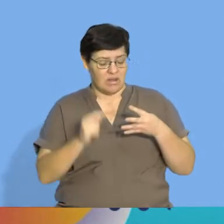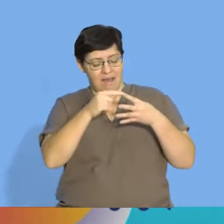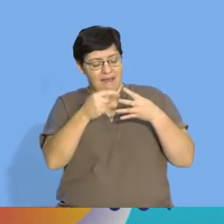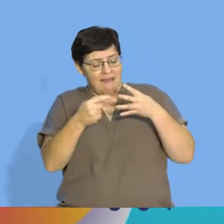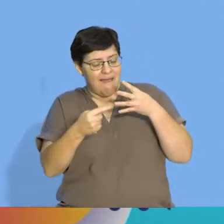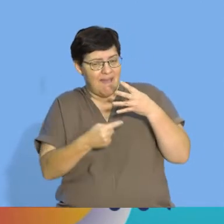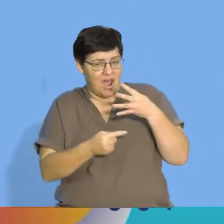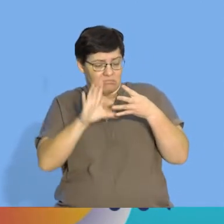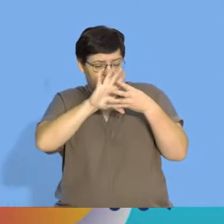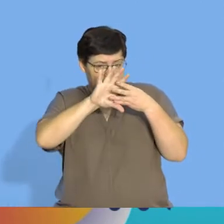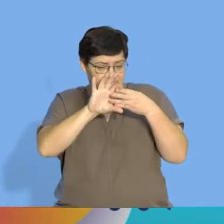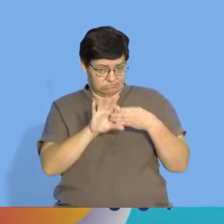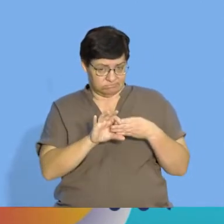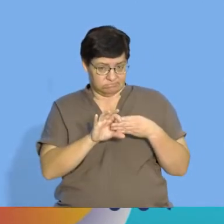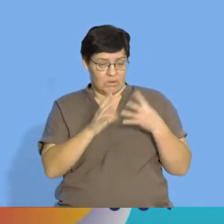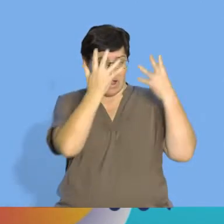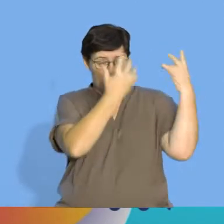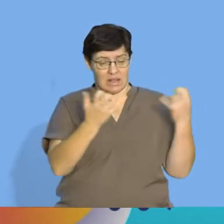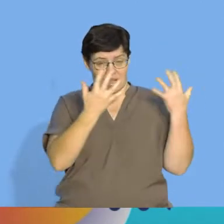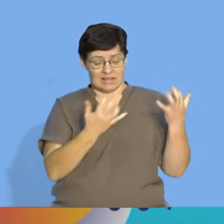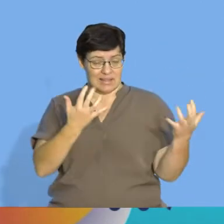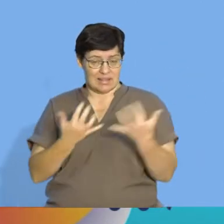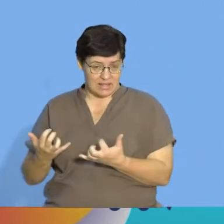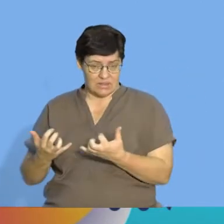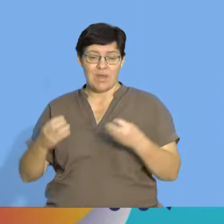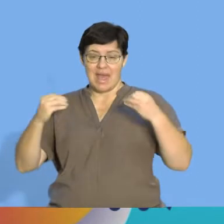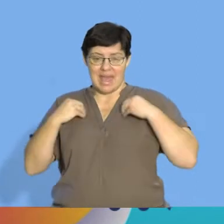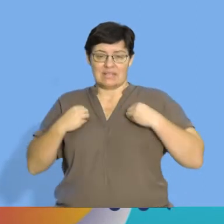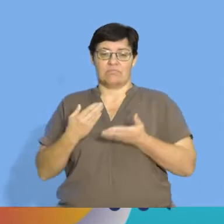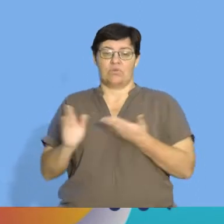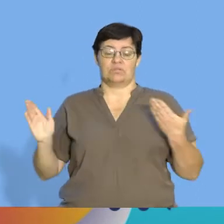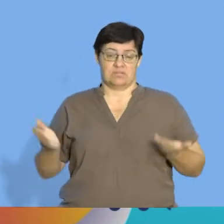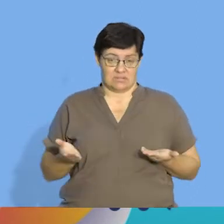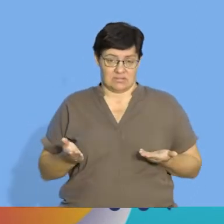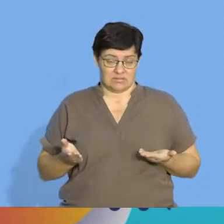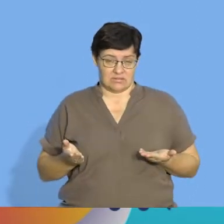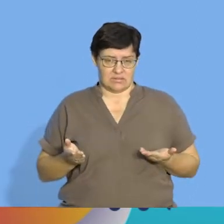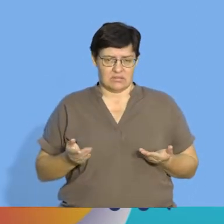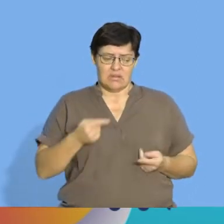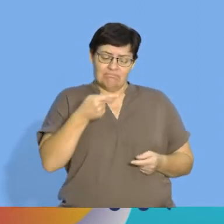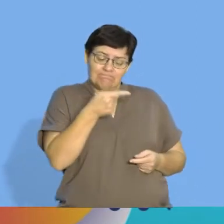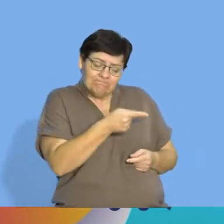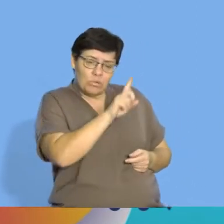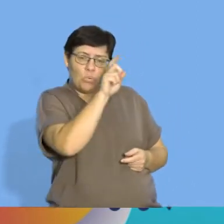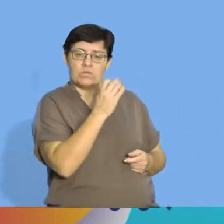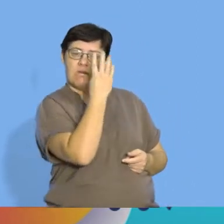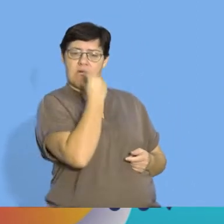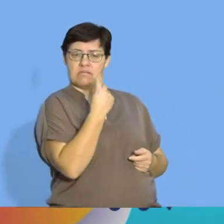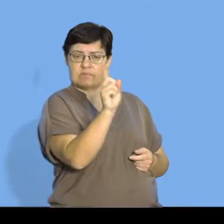those components that we generally calculate when we're working out the asset disposal. The question here